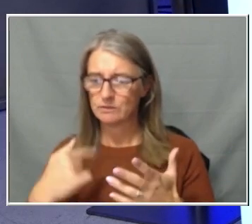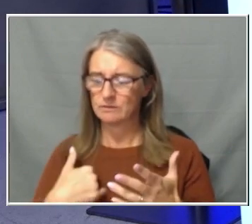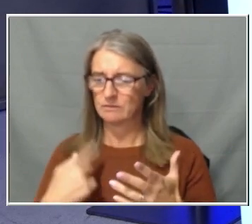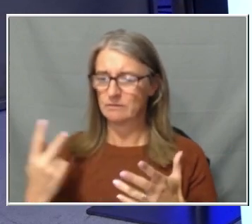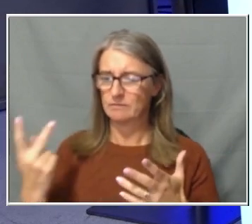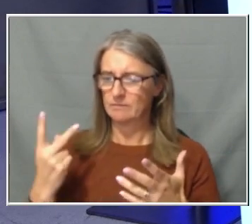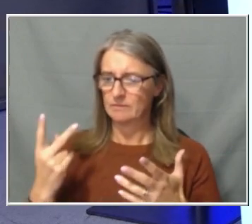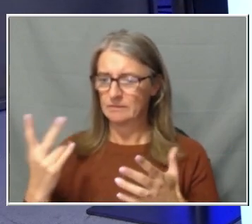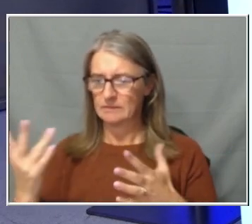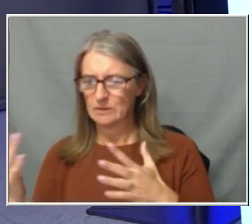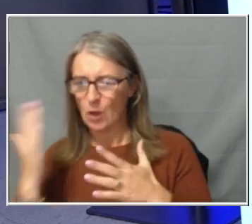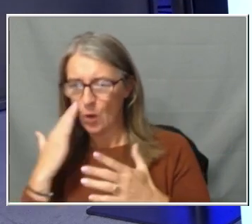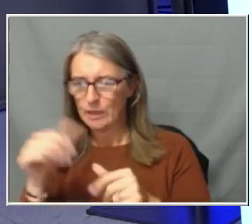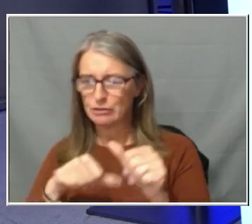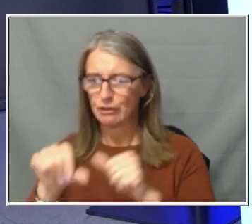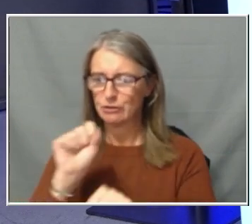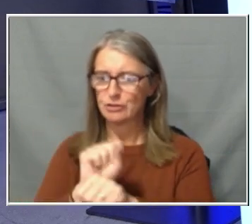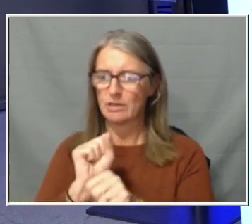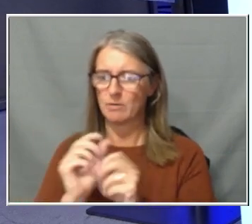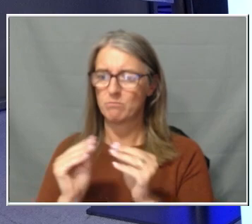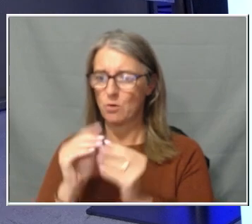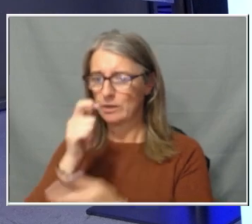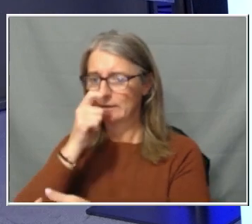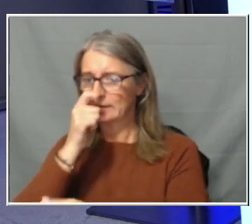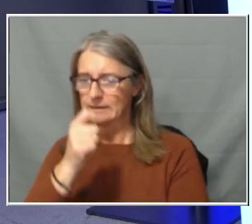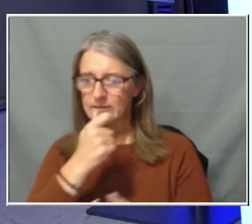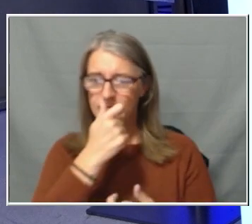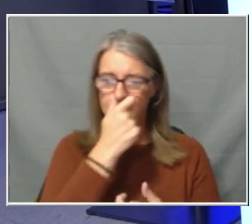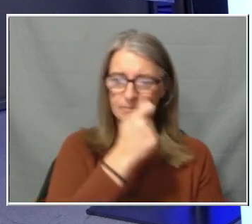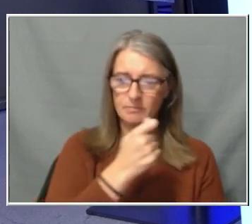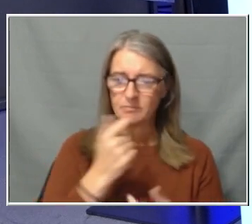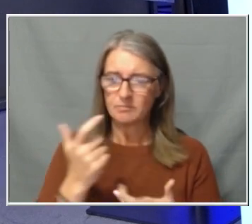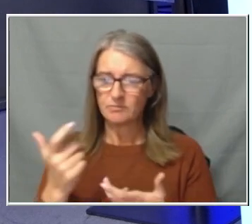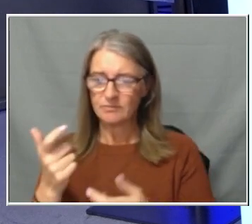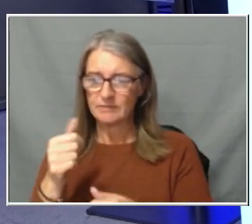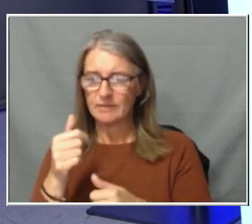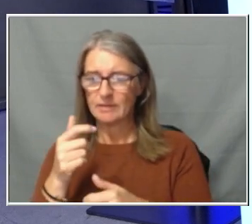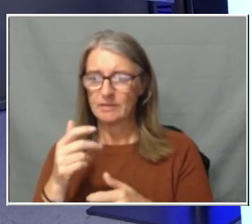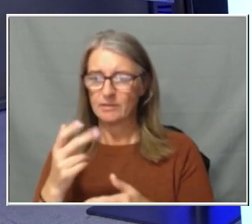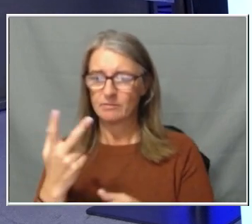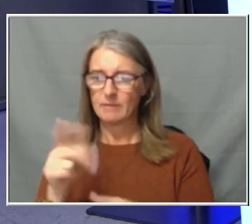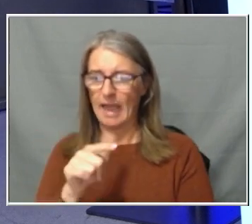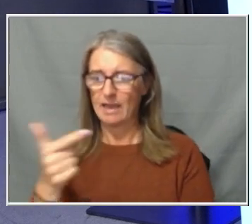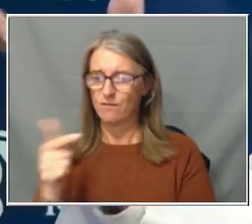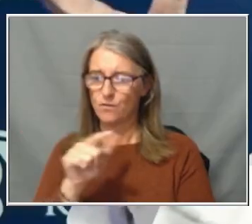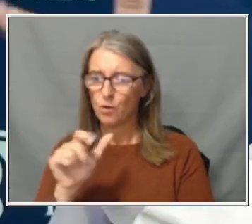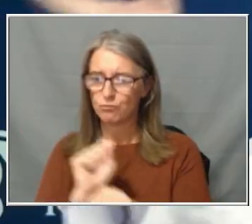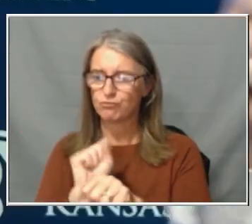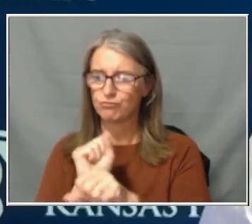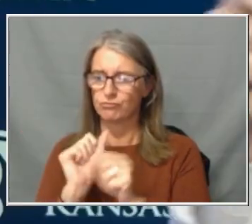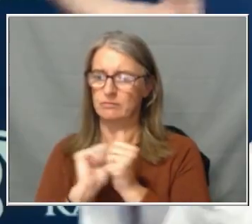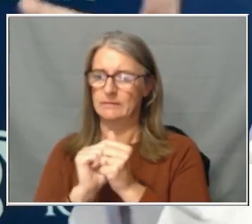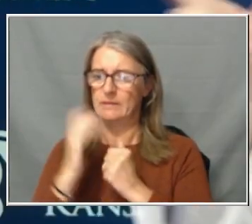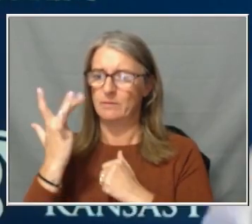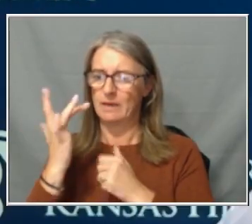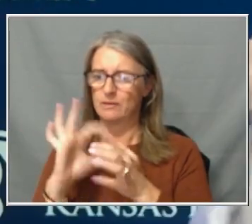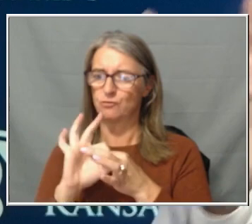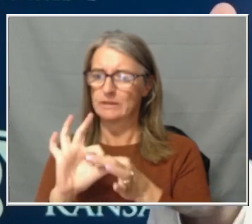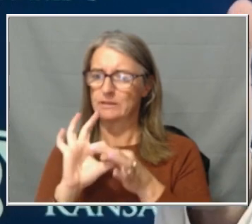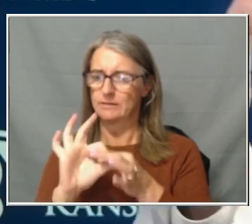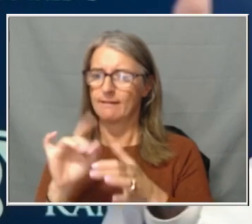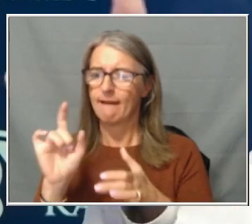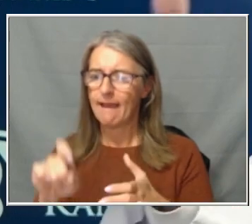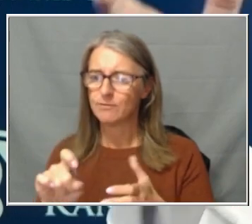what a surgeon does. Now he's more interested in immunotherapy than I am sometimes as we go back and forth with it, because the relationship has to be